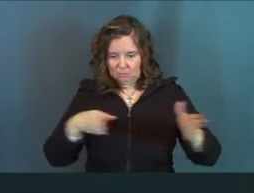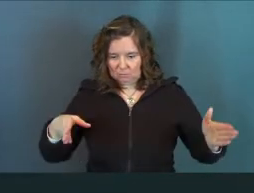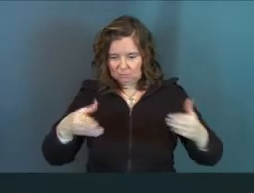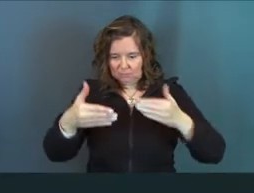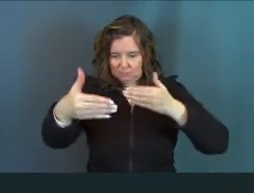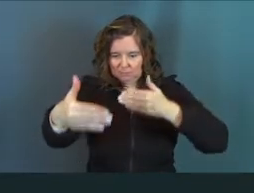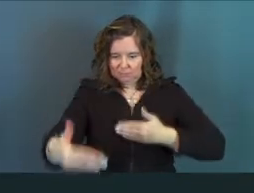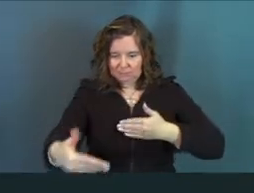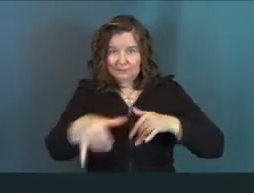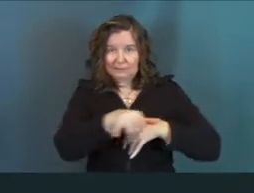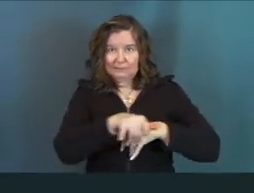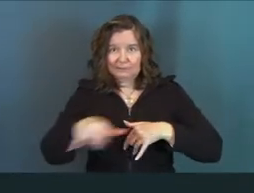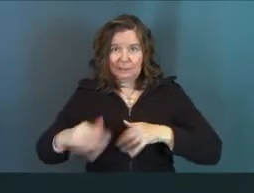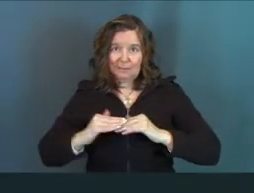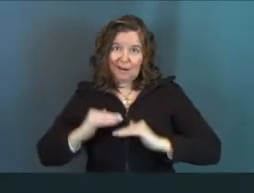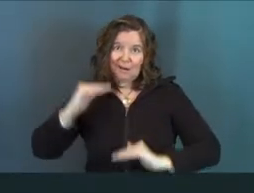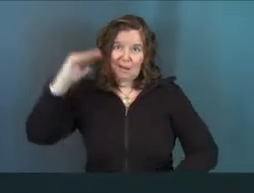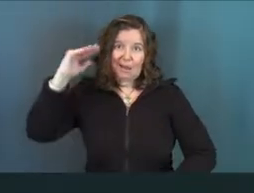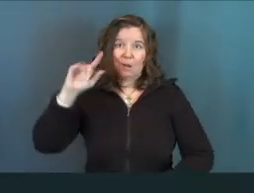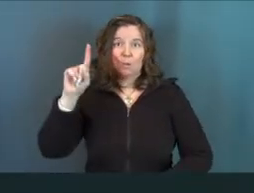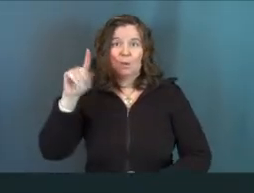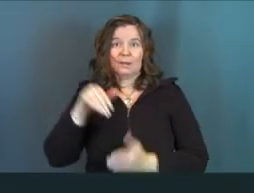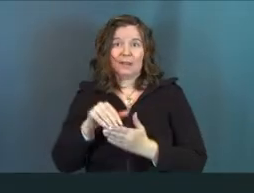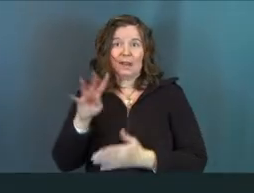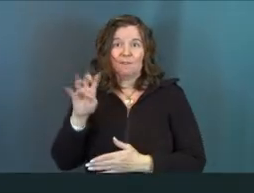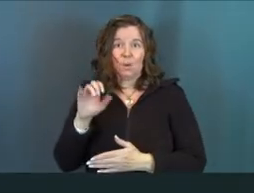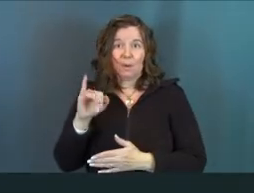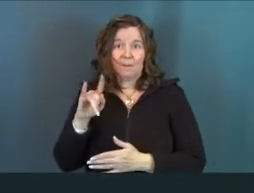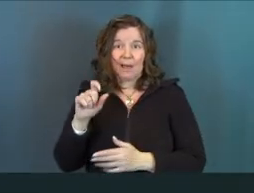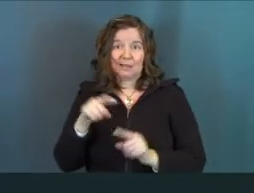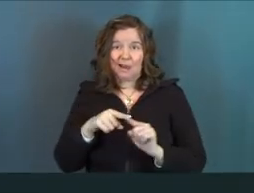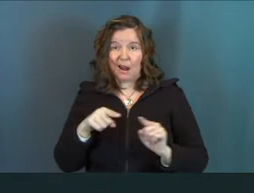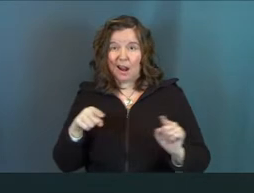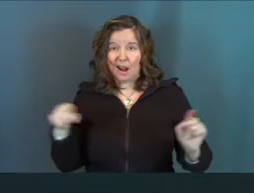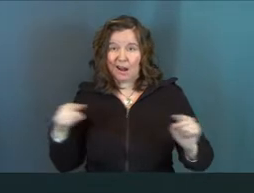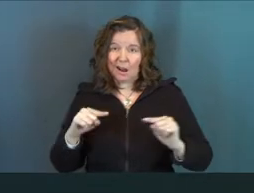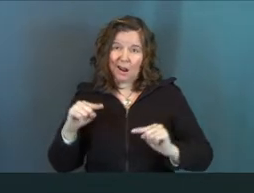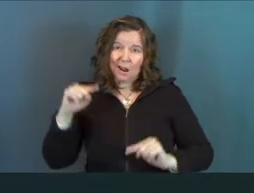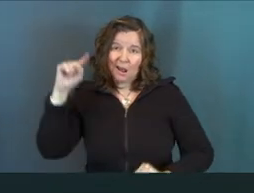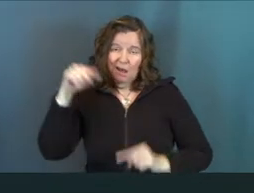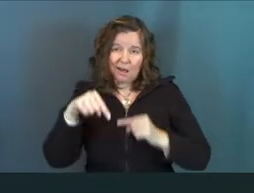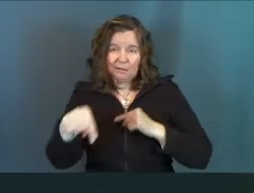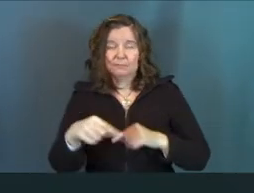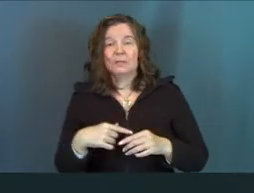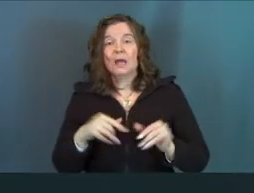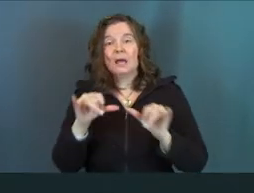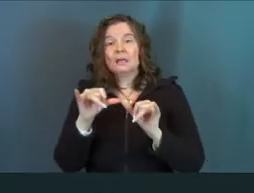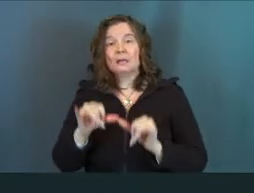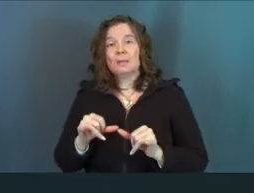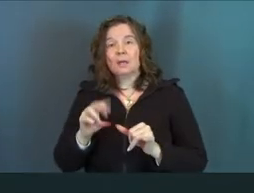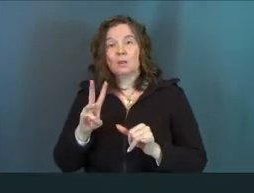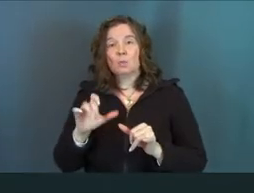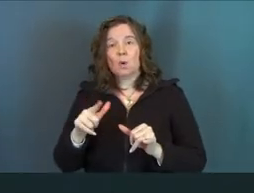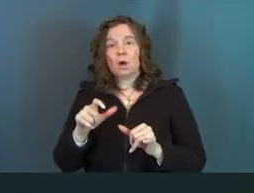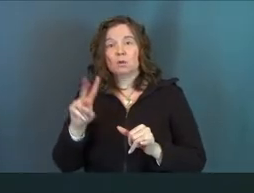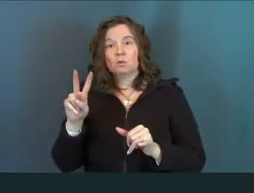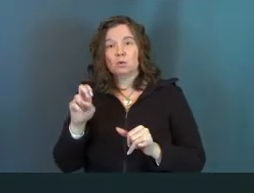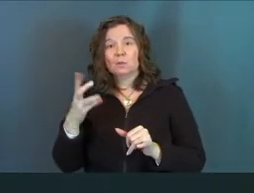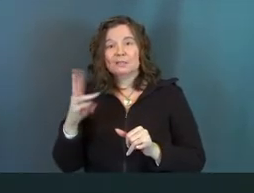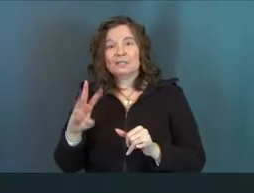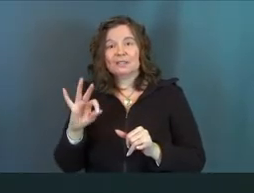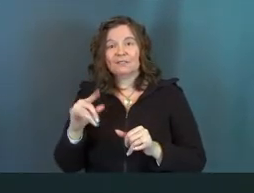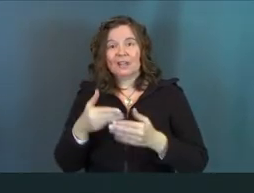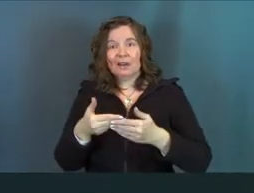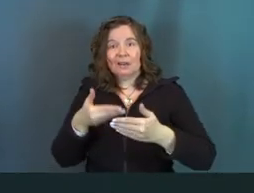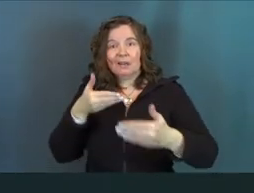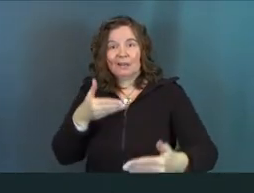its length and width and height were each 1,400 miles. Then he measured the walls and found them to be 216 feet thick, according to the